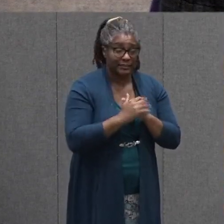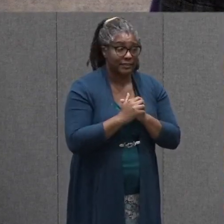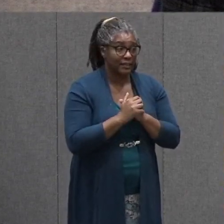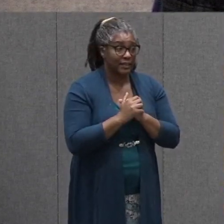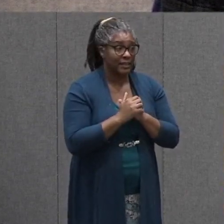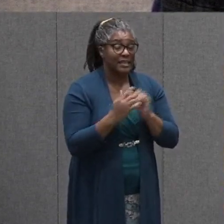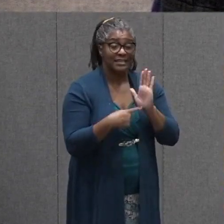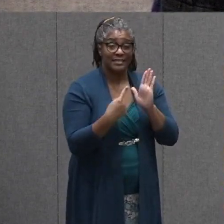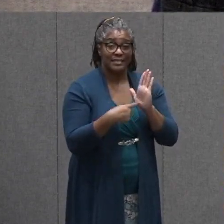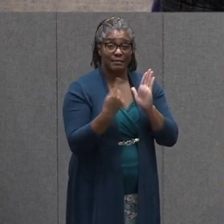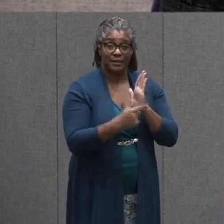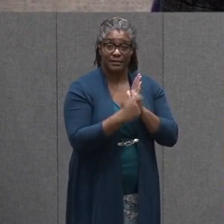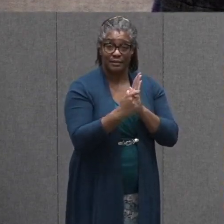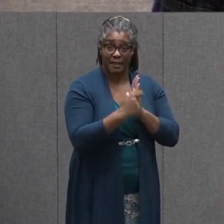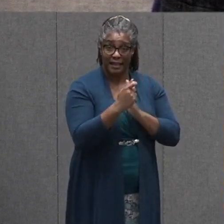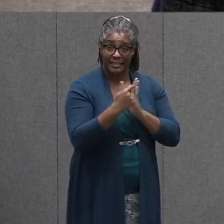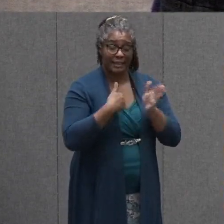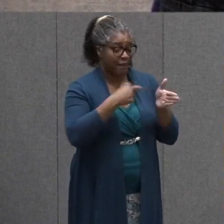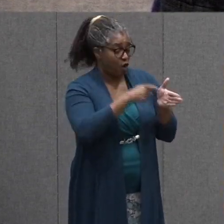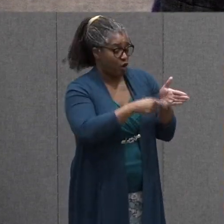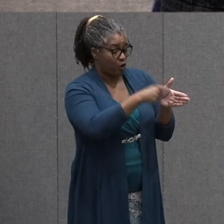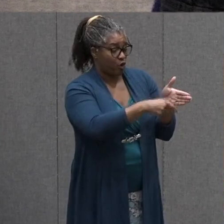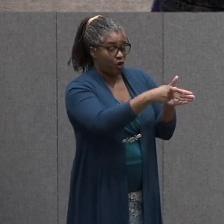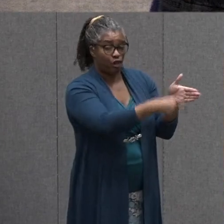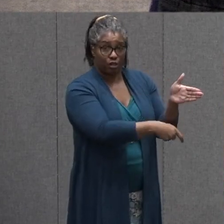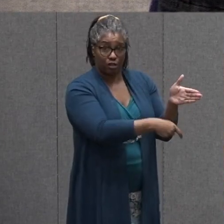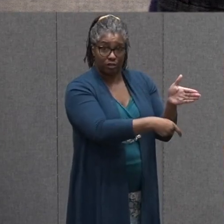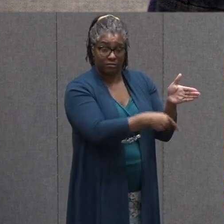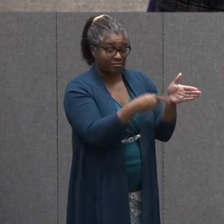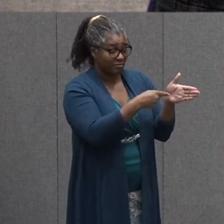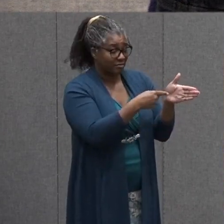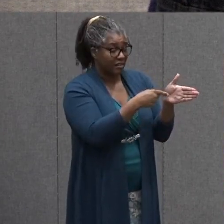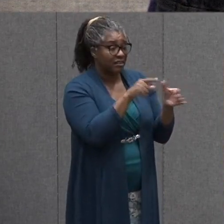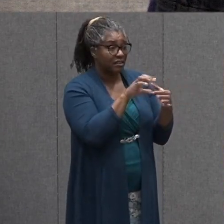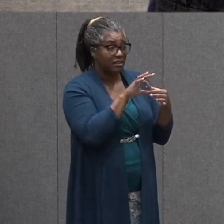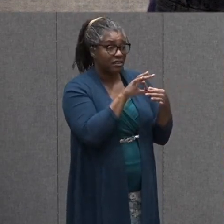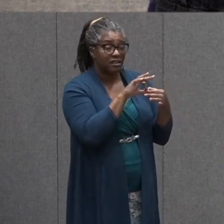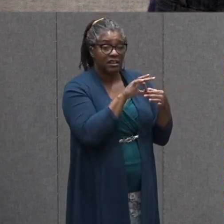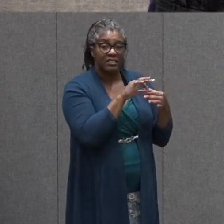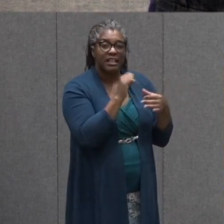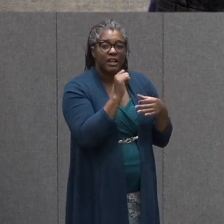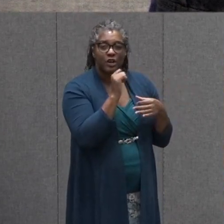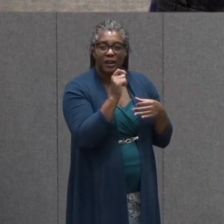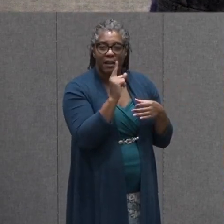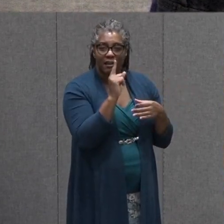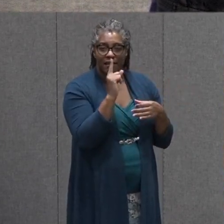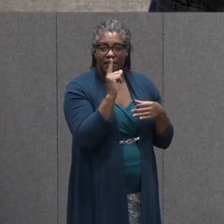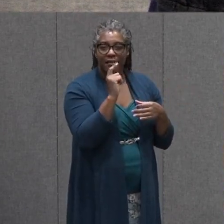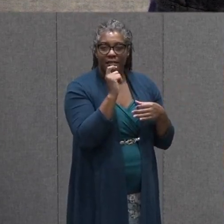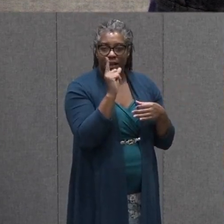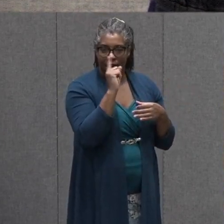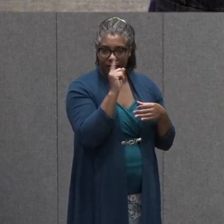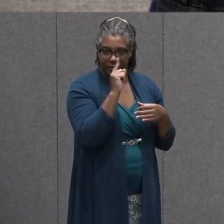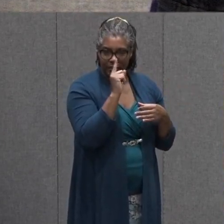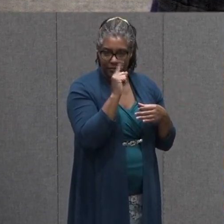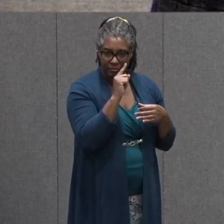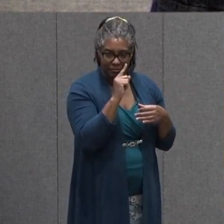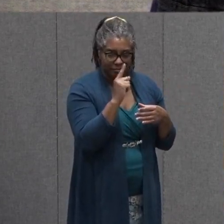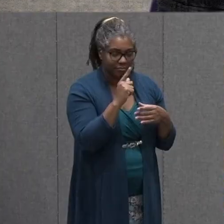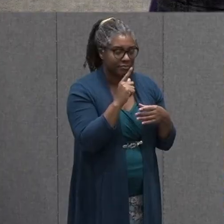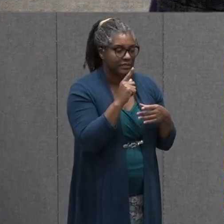from the tiny seed is all alone. It grows on, and it doesn't stop. The sun shines on it, and the